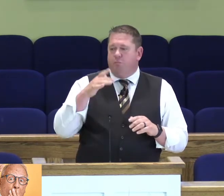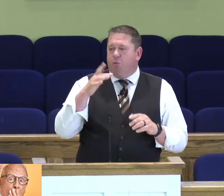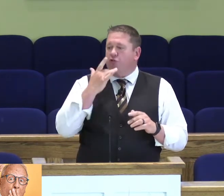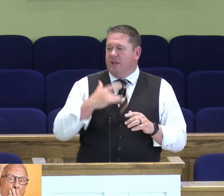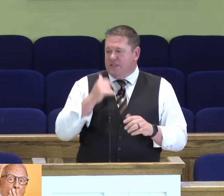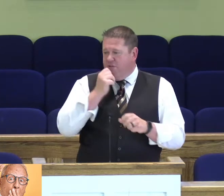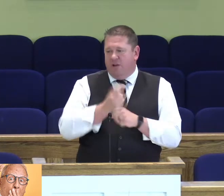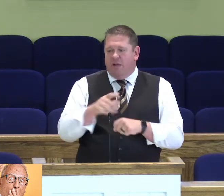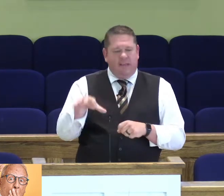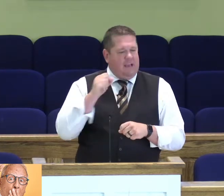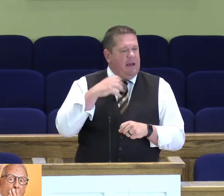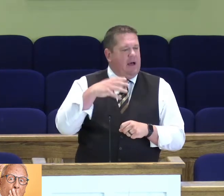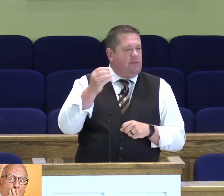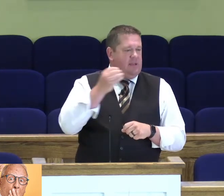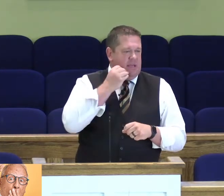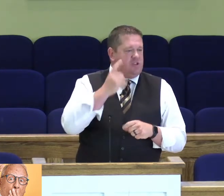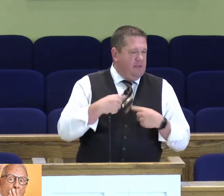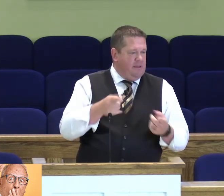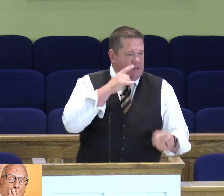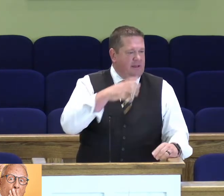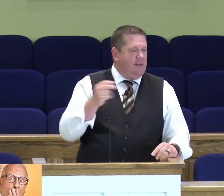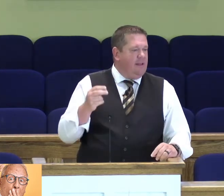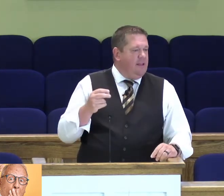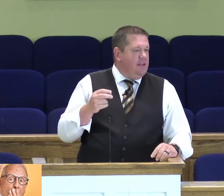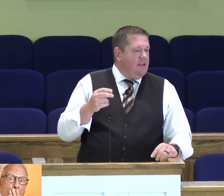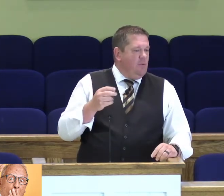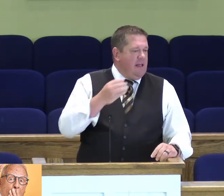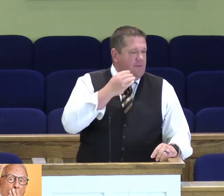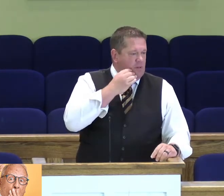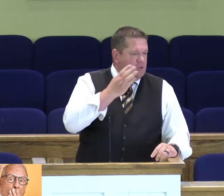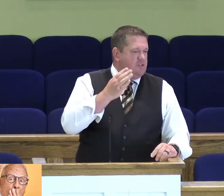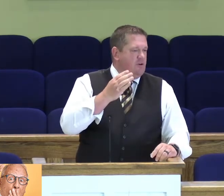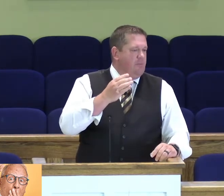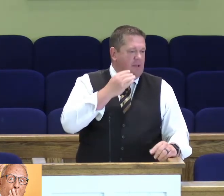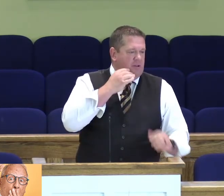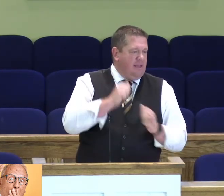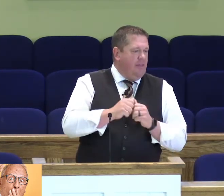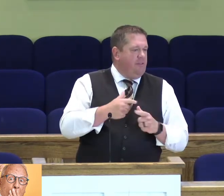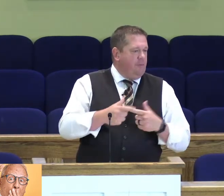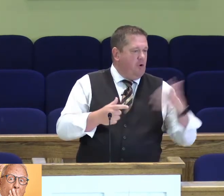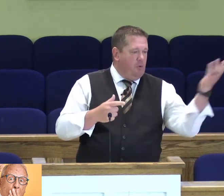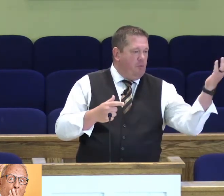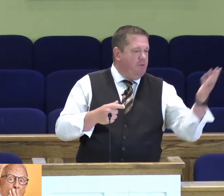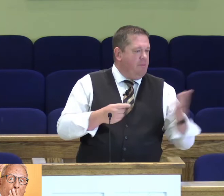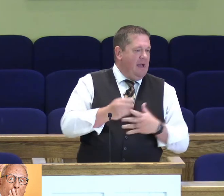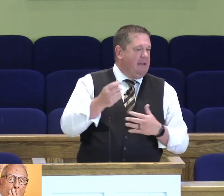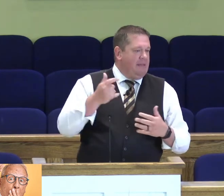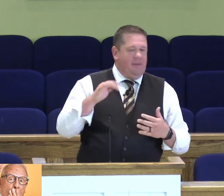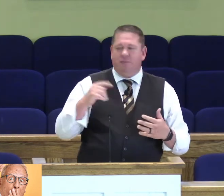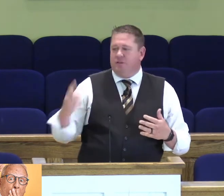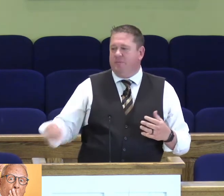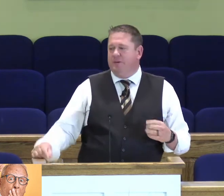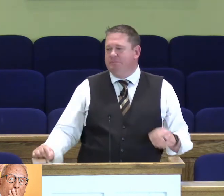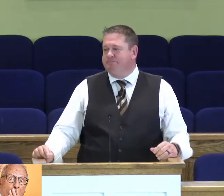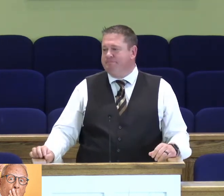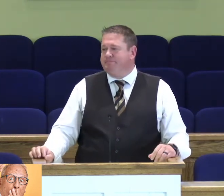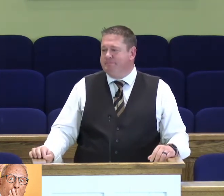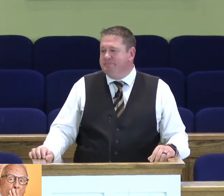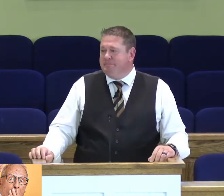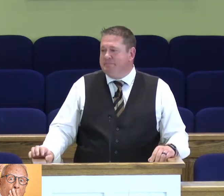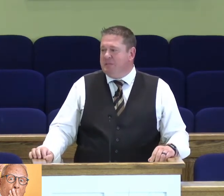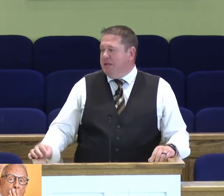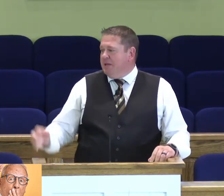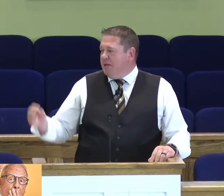4 children's birthdays, every year I take them out to eat, just me and the kid. And we'll have a lunch or a meal together, and then we'll go buy a gift or something.